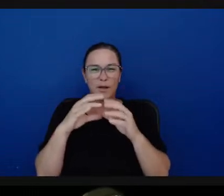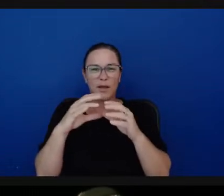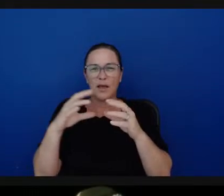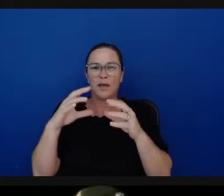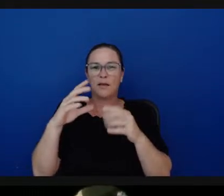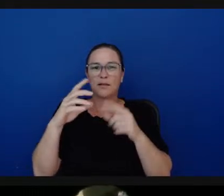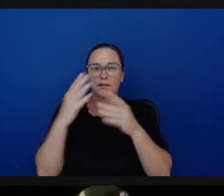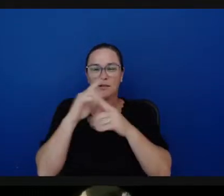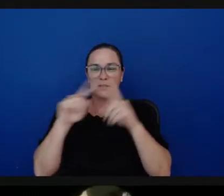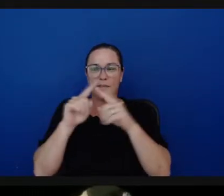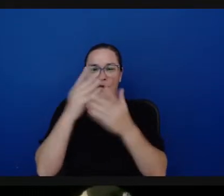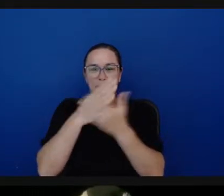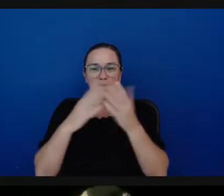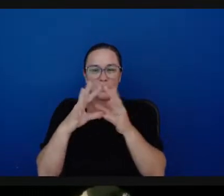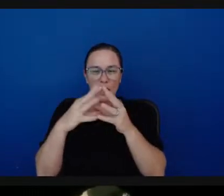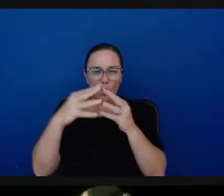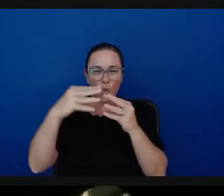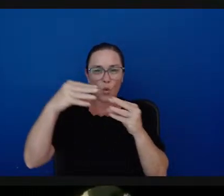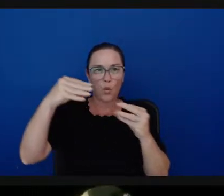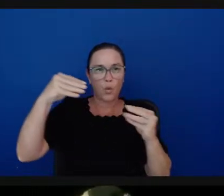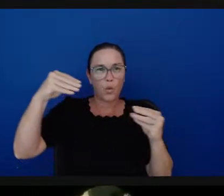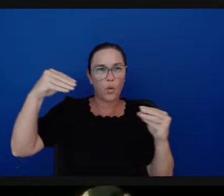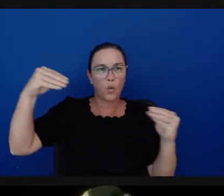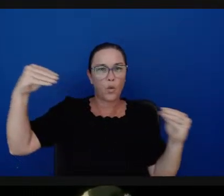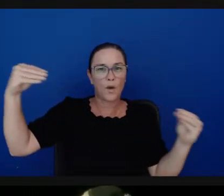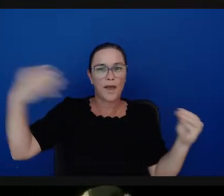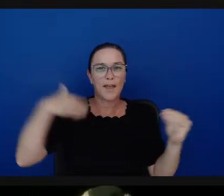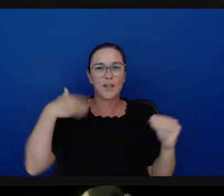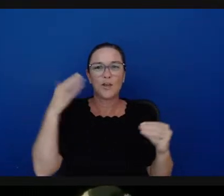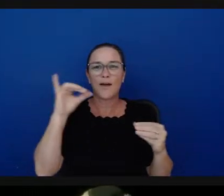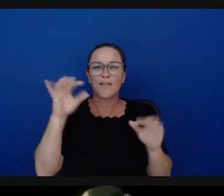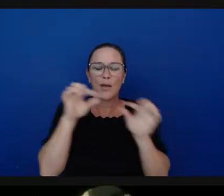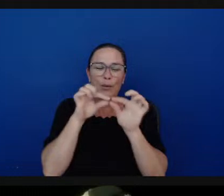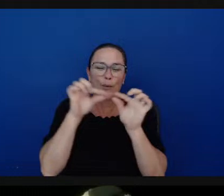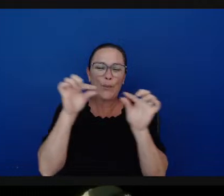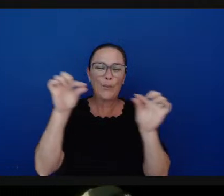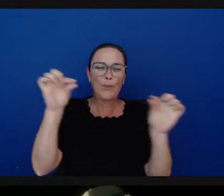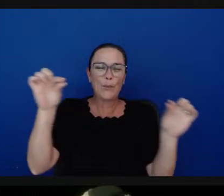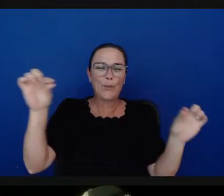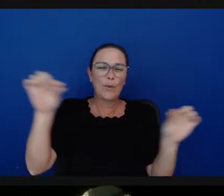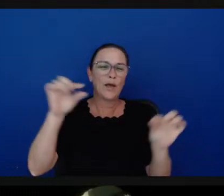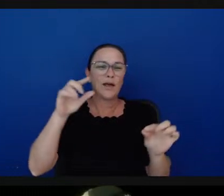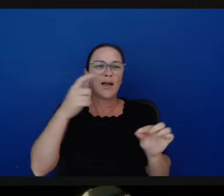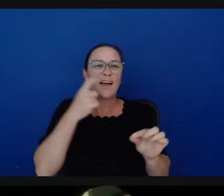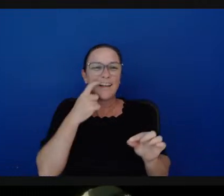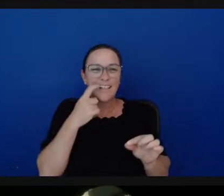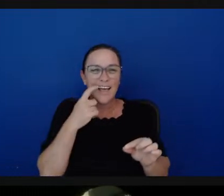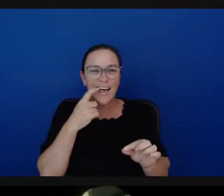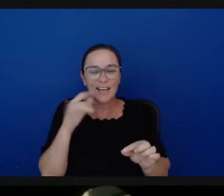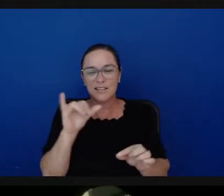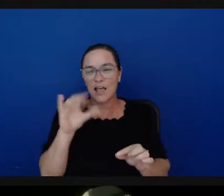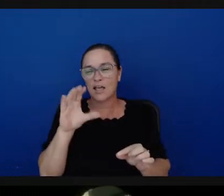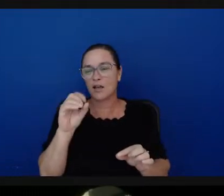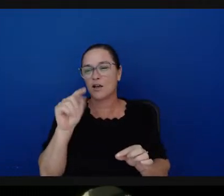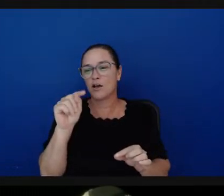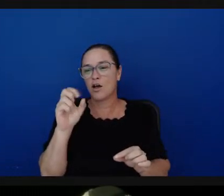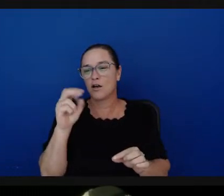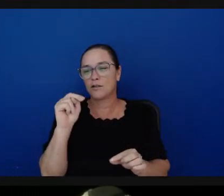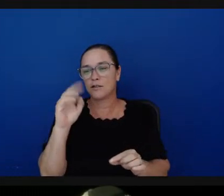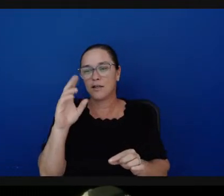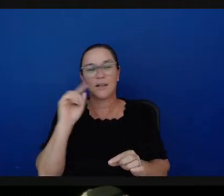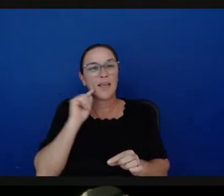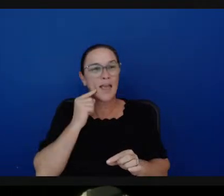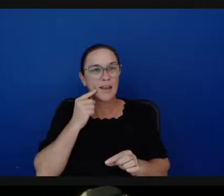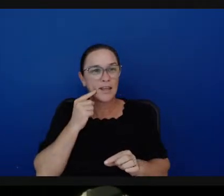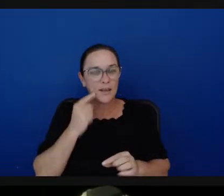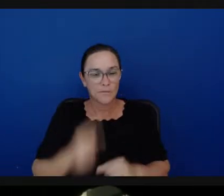and pull apart. You almost get like a spun glass. It's like almost like a cotton candy kind of process when you have that stuff being pulled